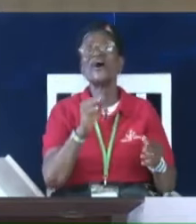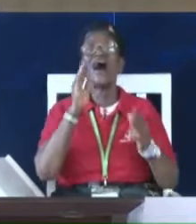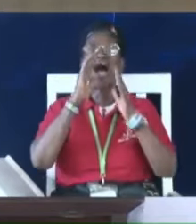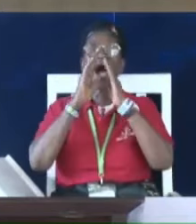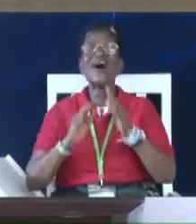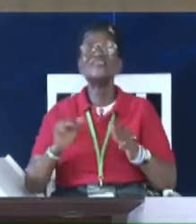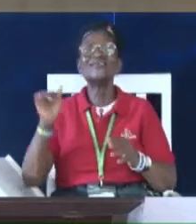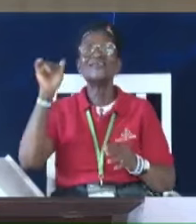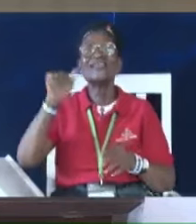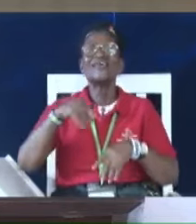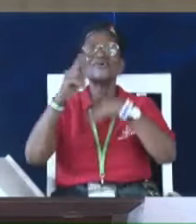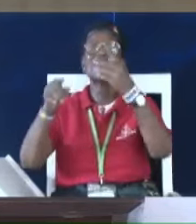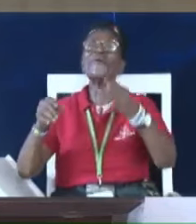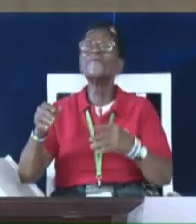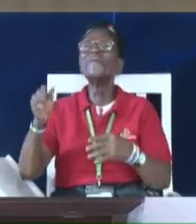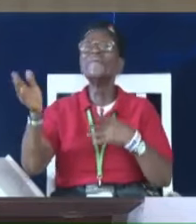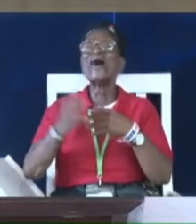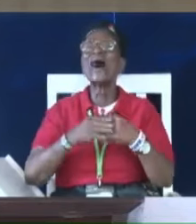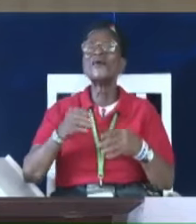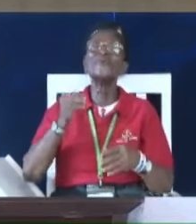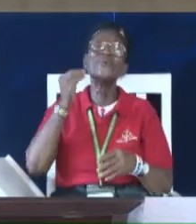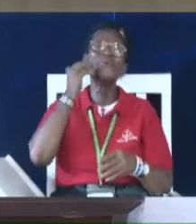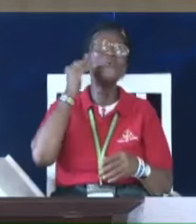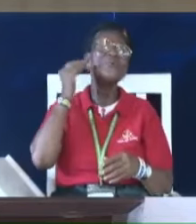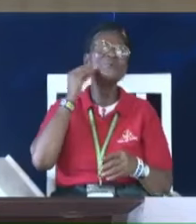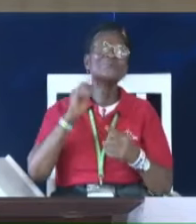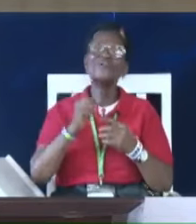they go back home to eat pounded yam.